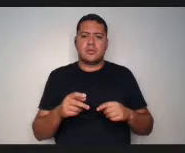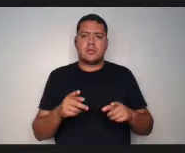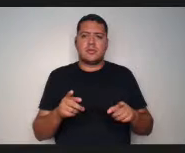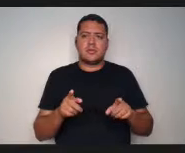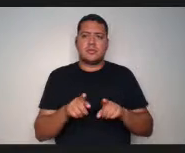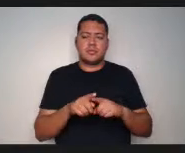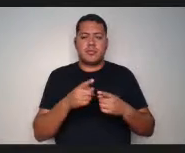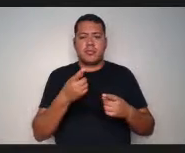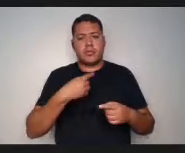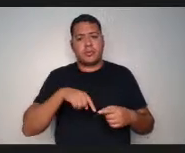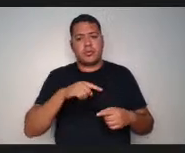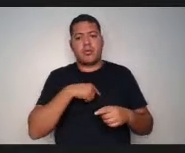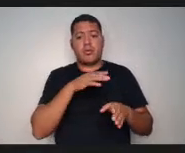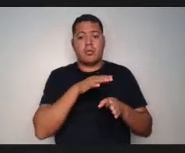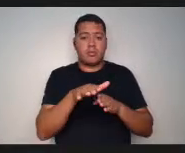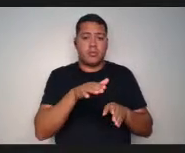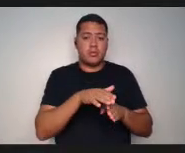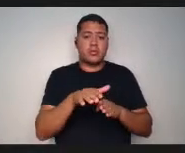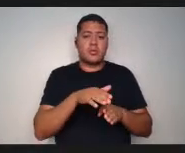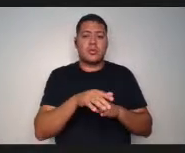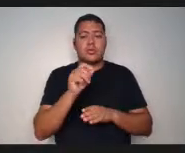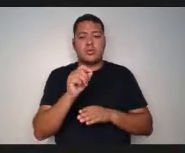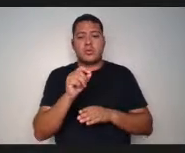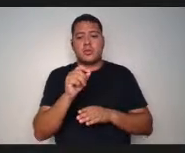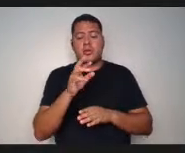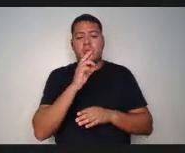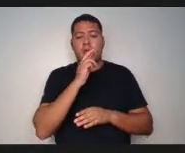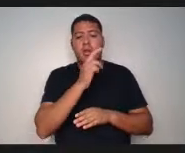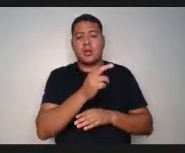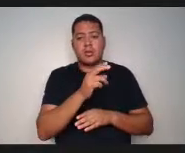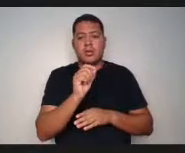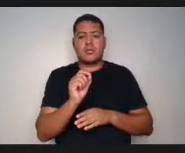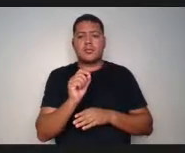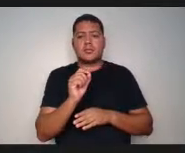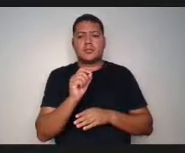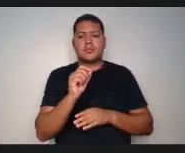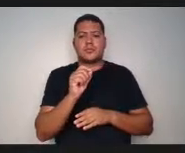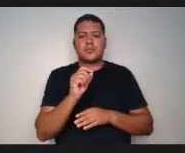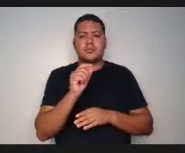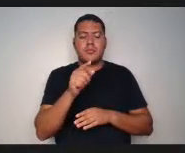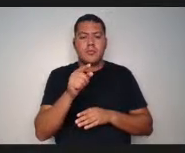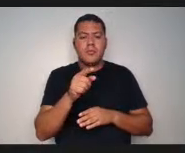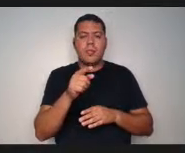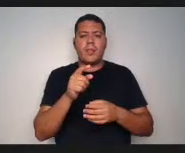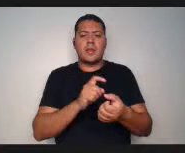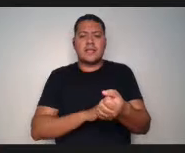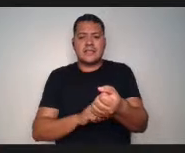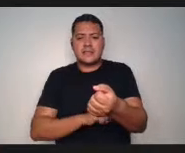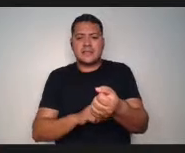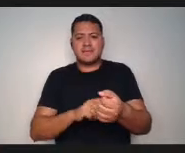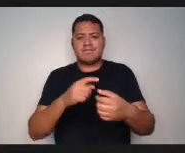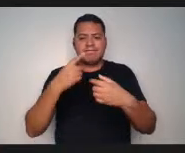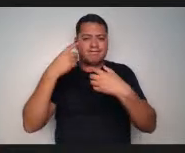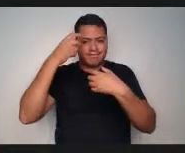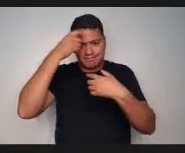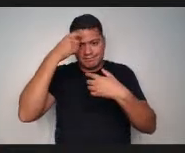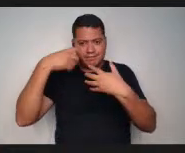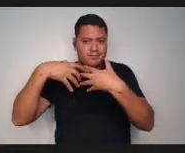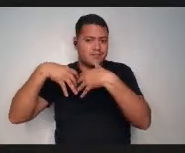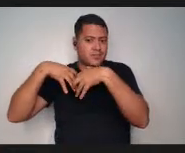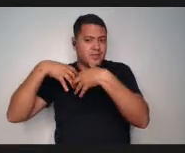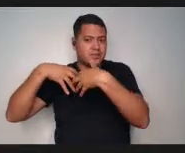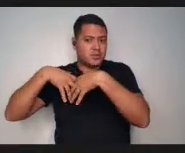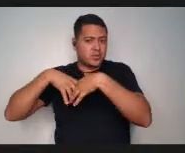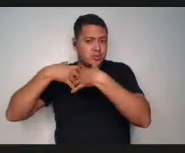the vulnerability and severity of COVID-19 illness because they increase these comorbidities, but also they weaken the immune